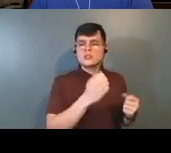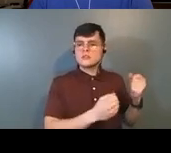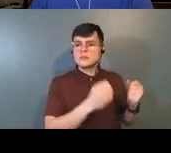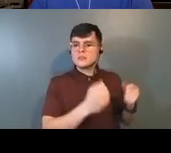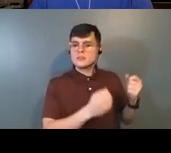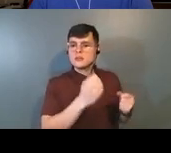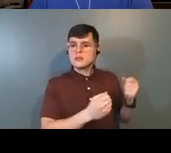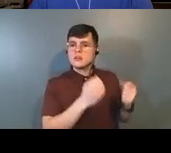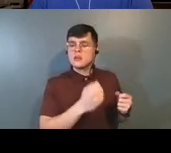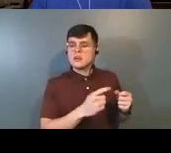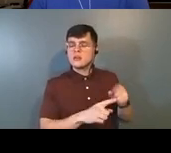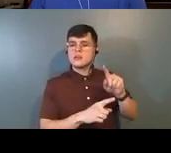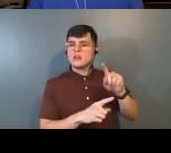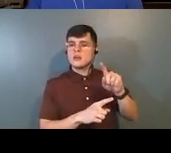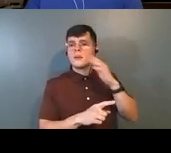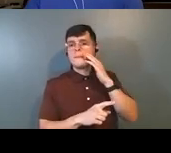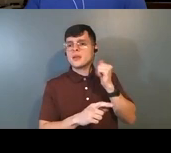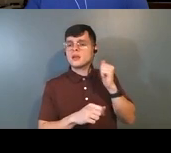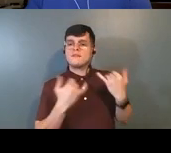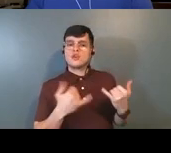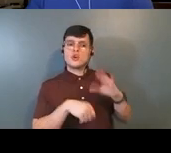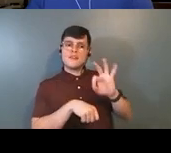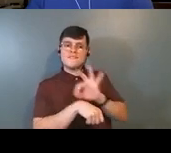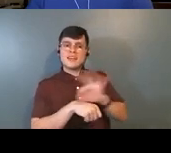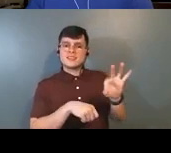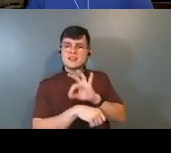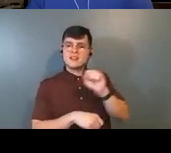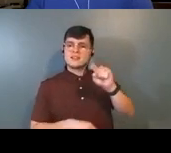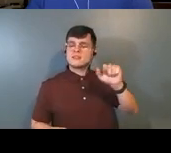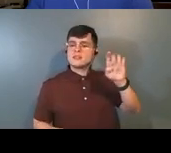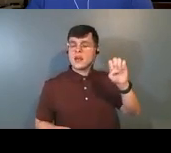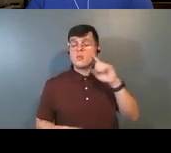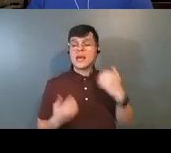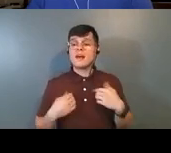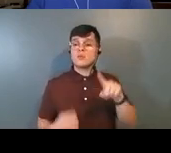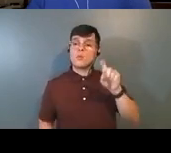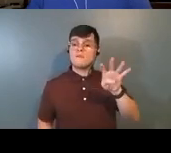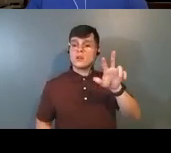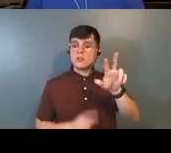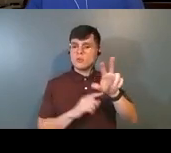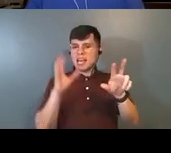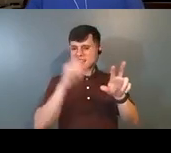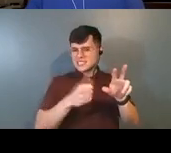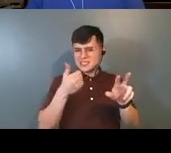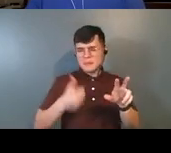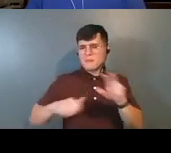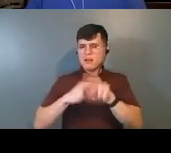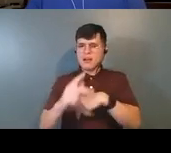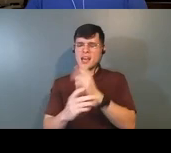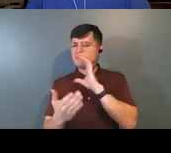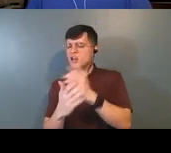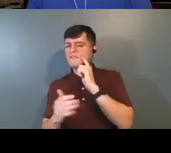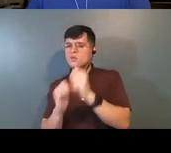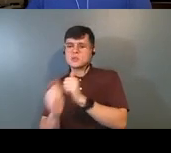showed up in this current facet state. So we've got 143. It looks like there's some kind of icon for a sports car.